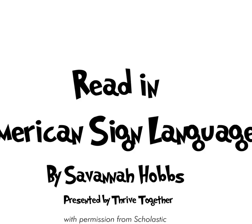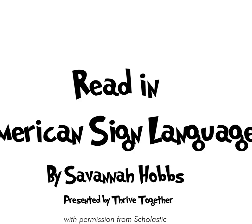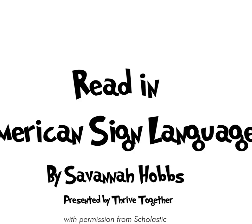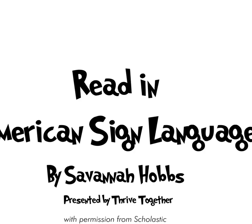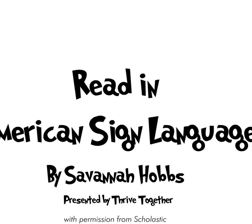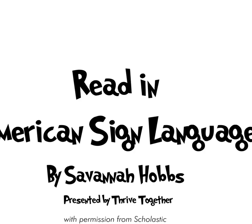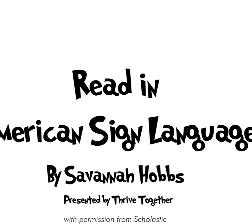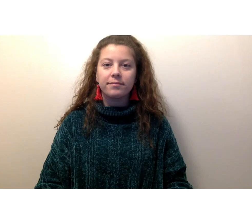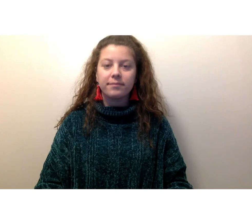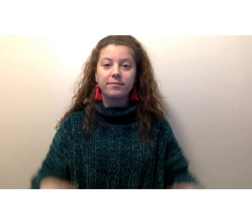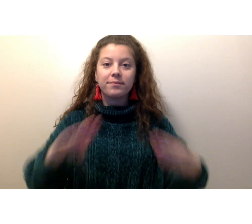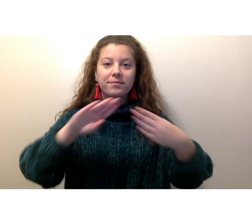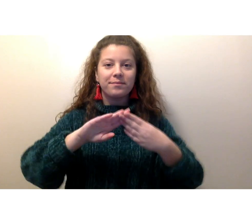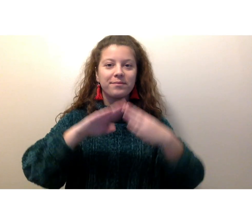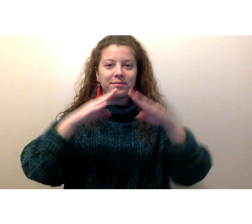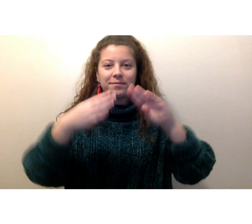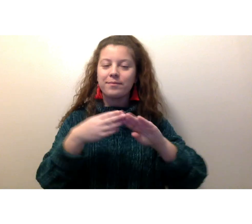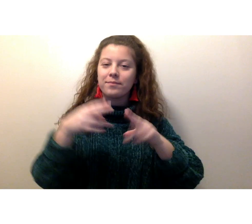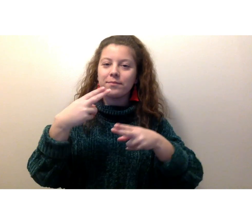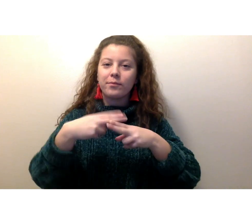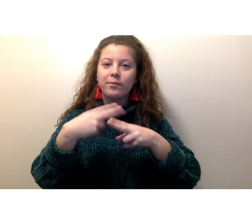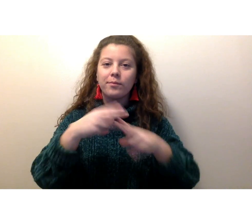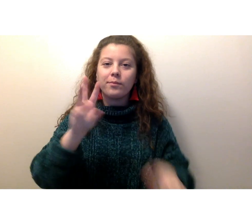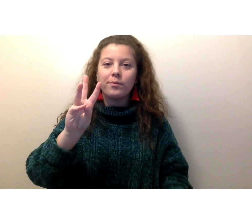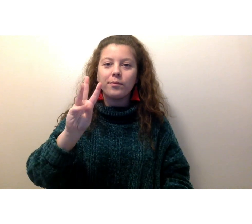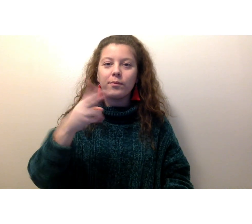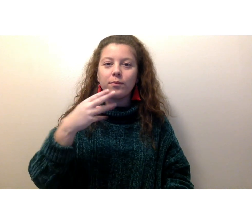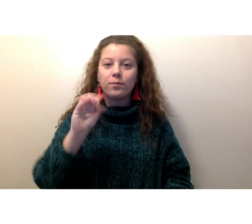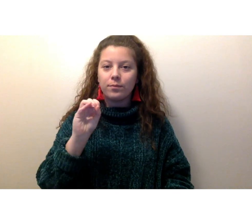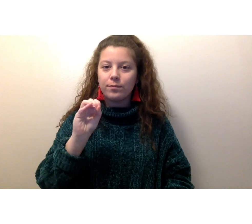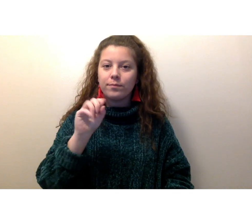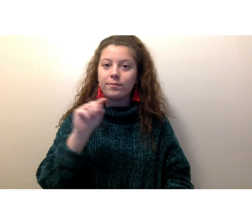with permission from Scholastic.